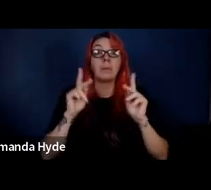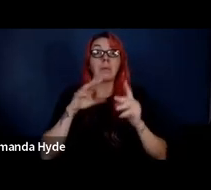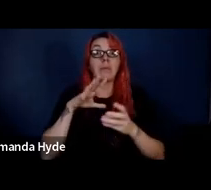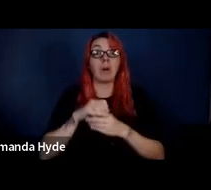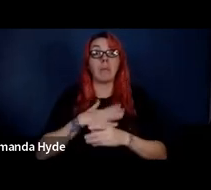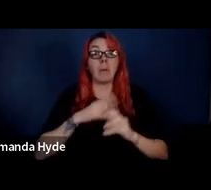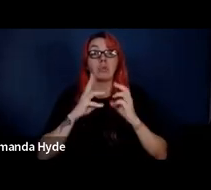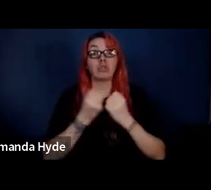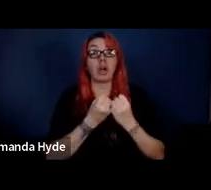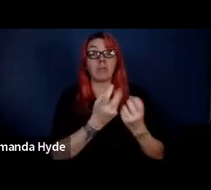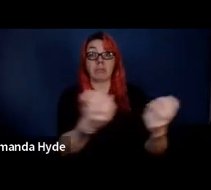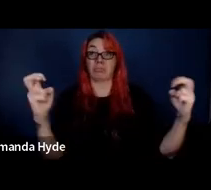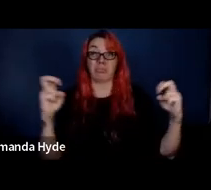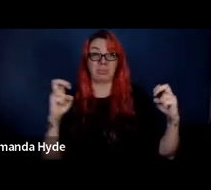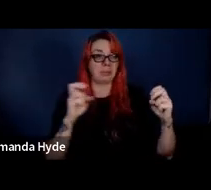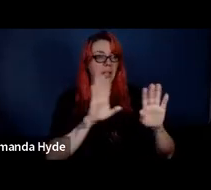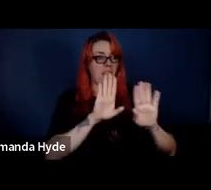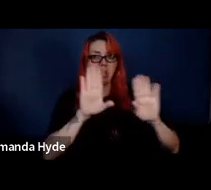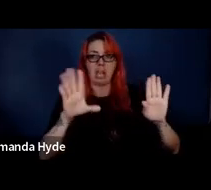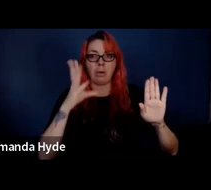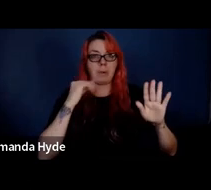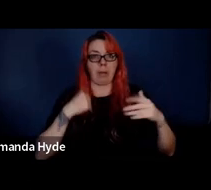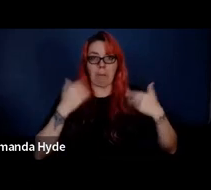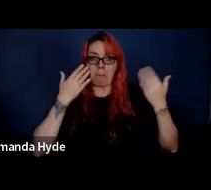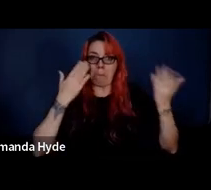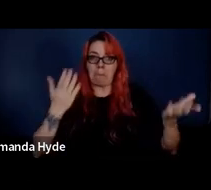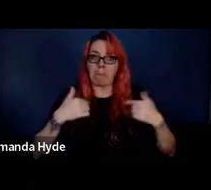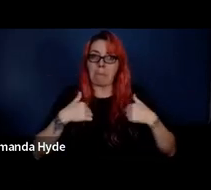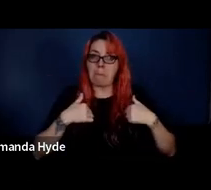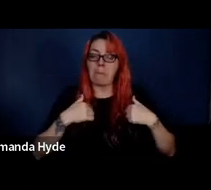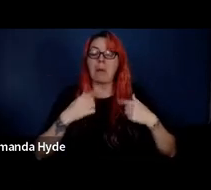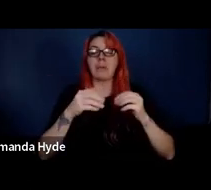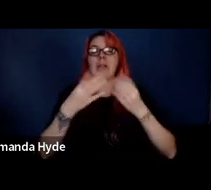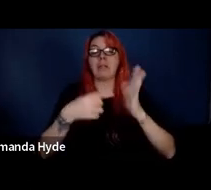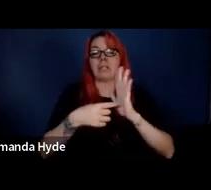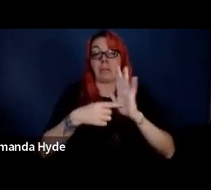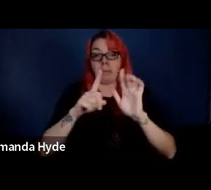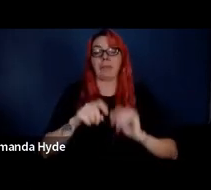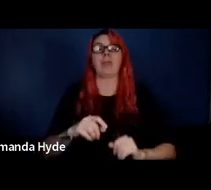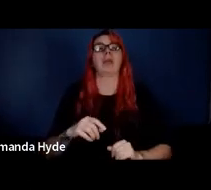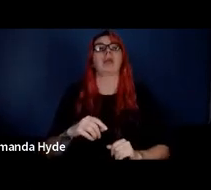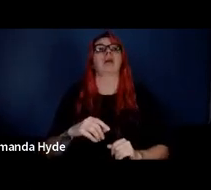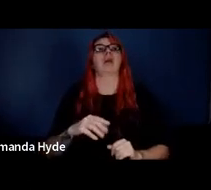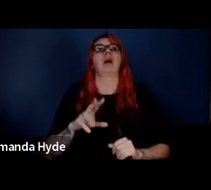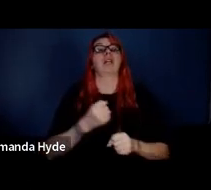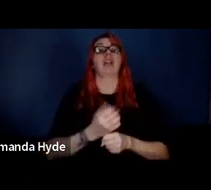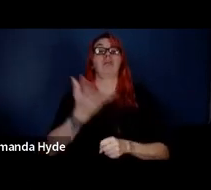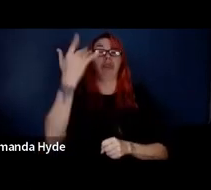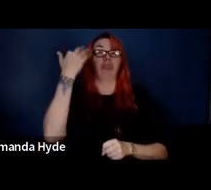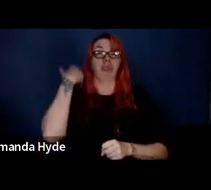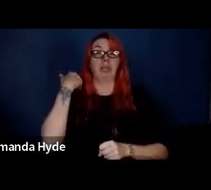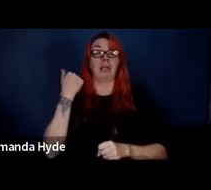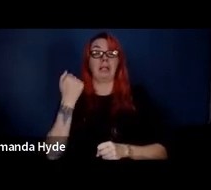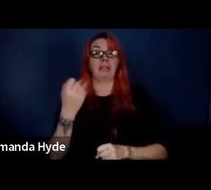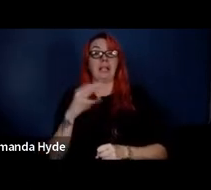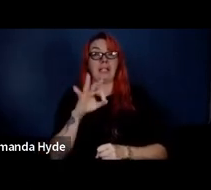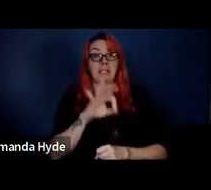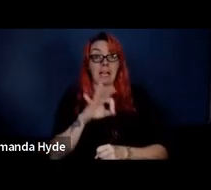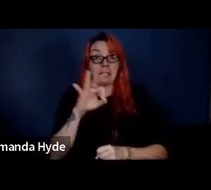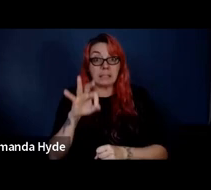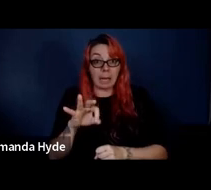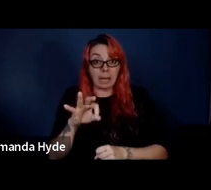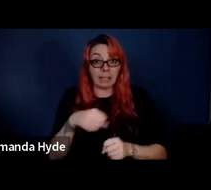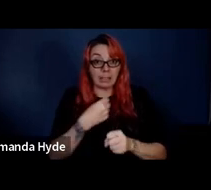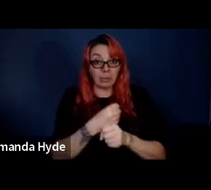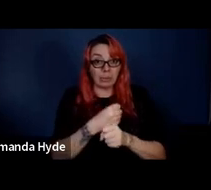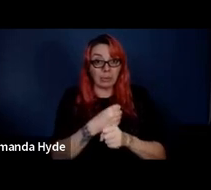concrete example. Many, many years ago, I remember when it was going to turn 2000. And I don't know if folks, who've been around for a while, remember those times when